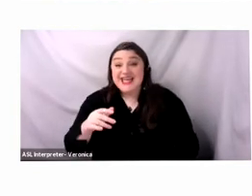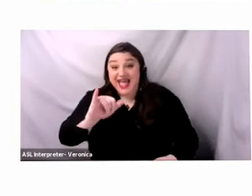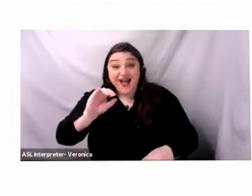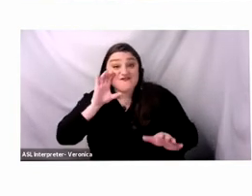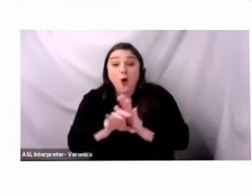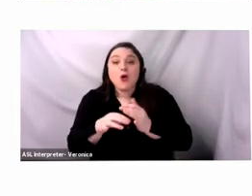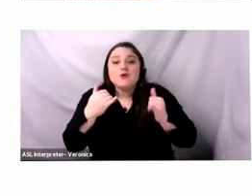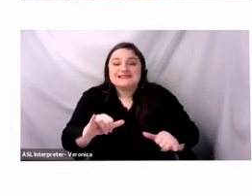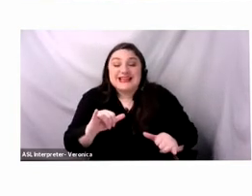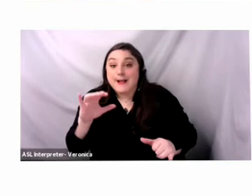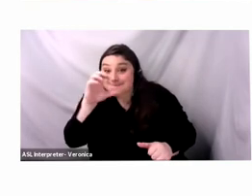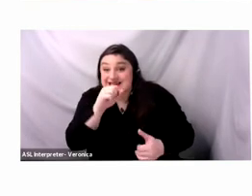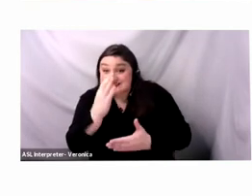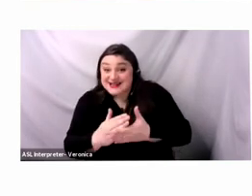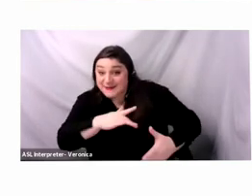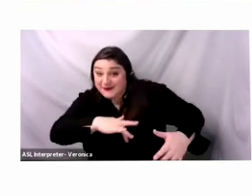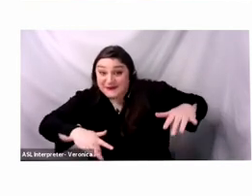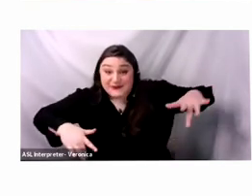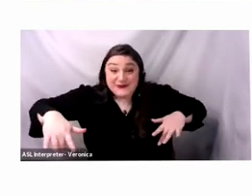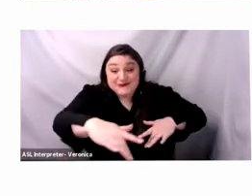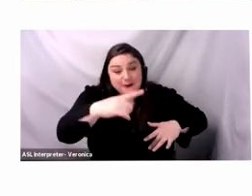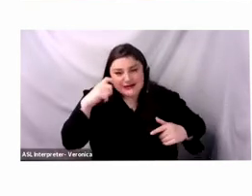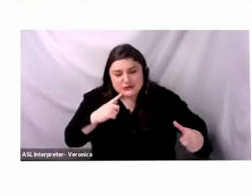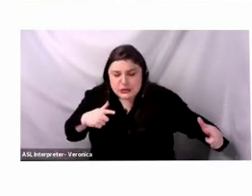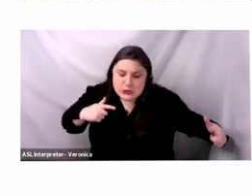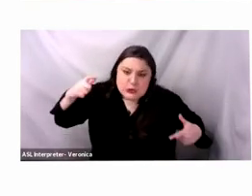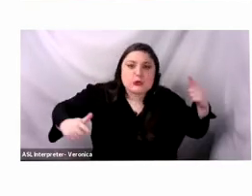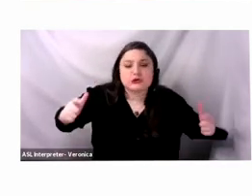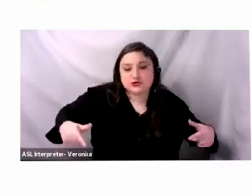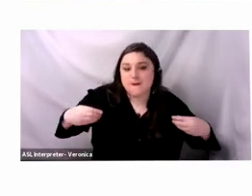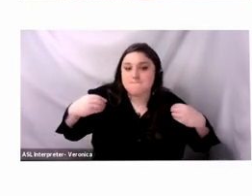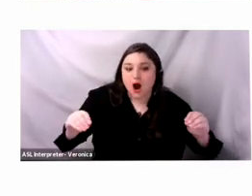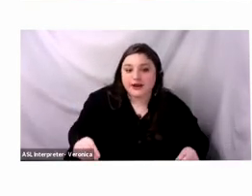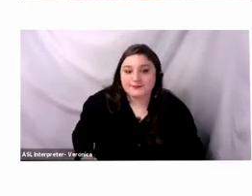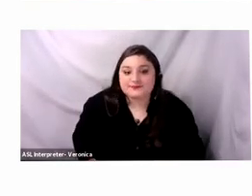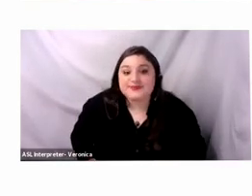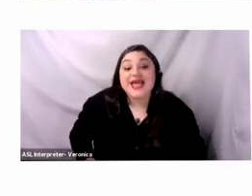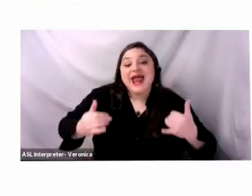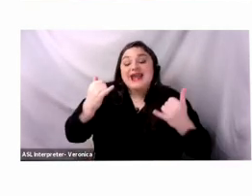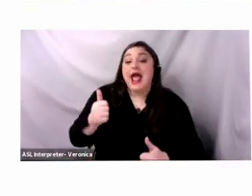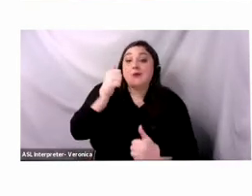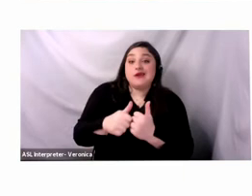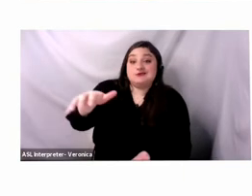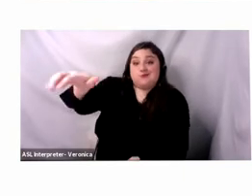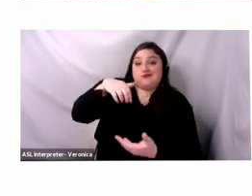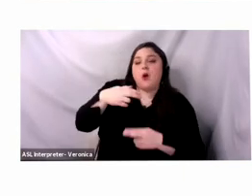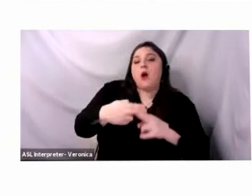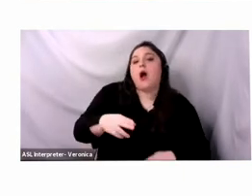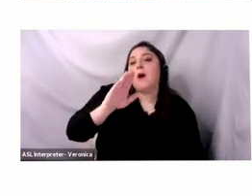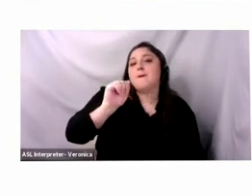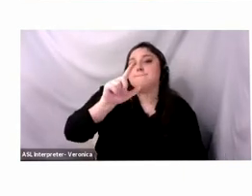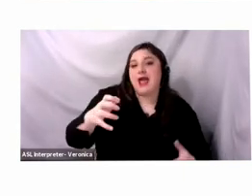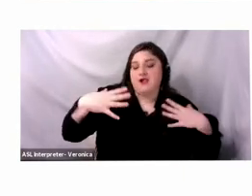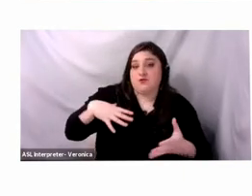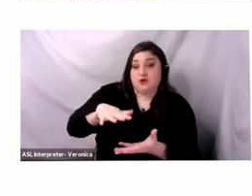in bales to the port of Temma, which is about an hour's drive from Consumato. Each bale of clothing weighs 120 to 200